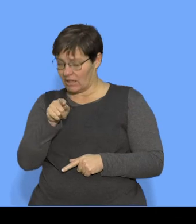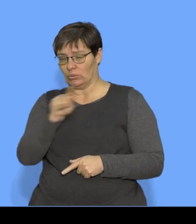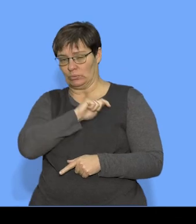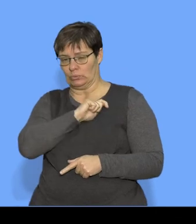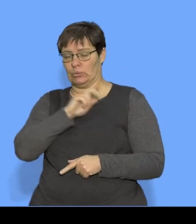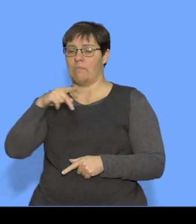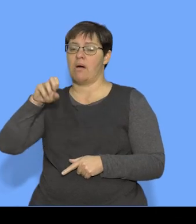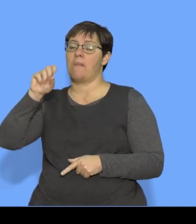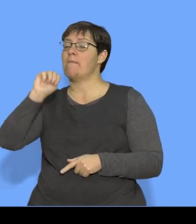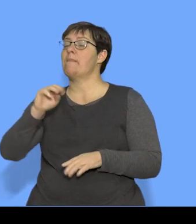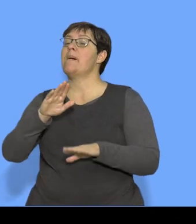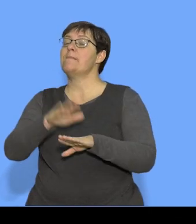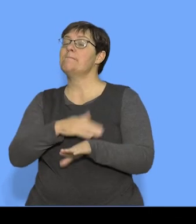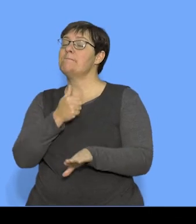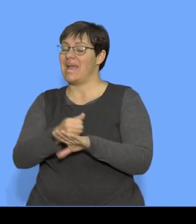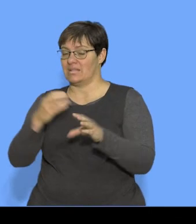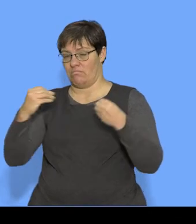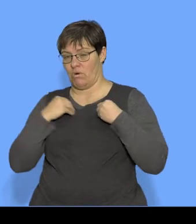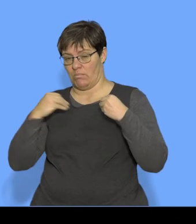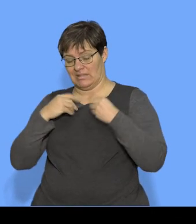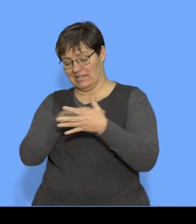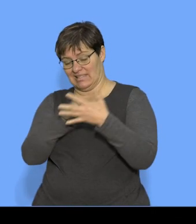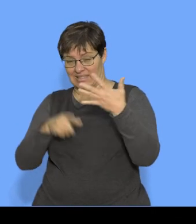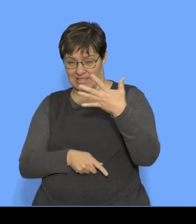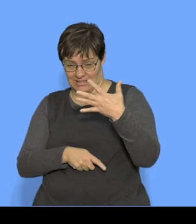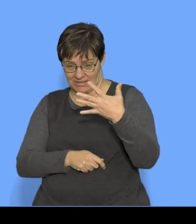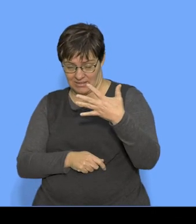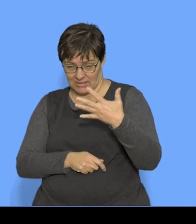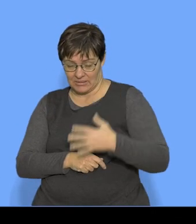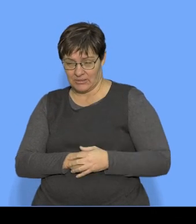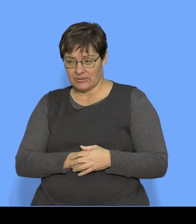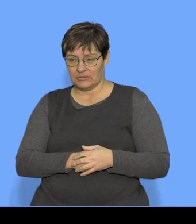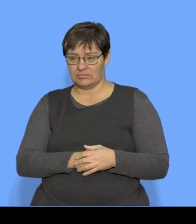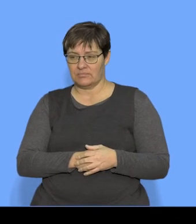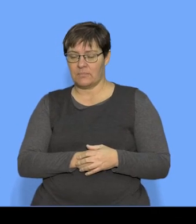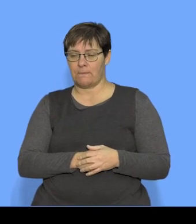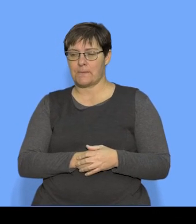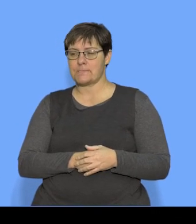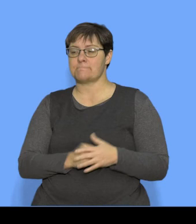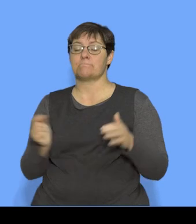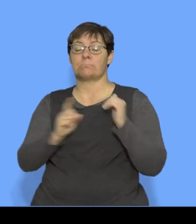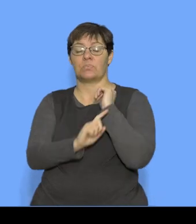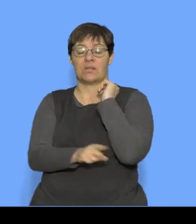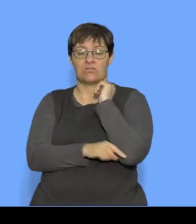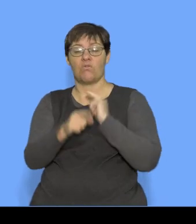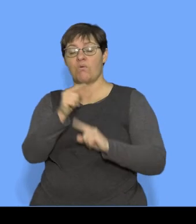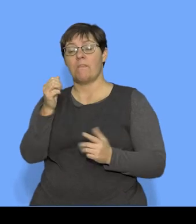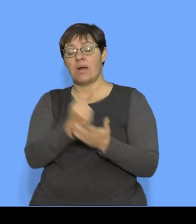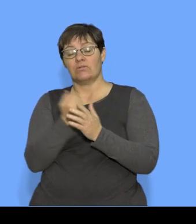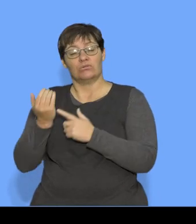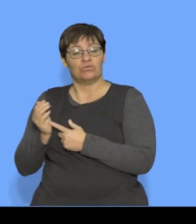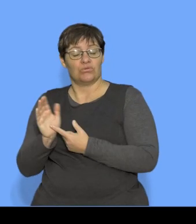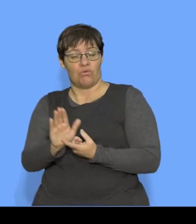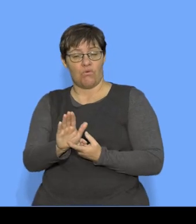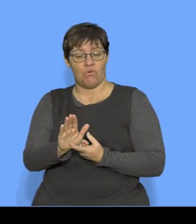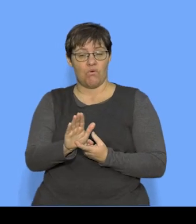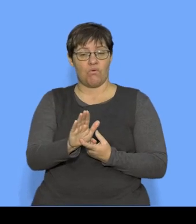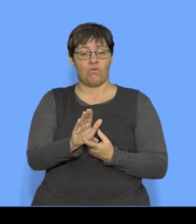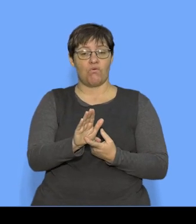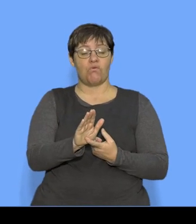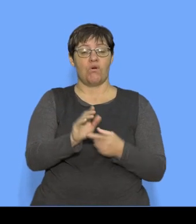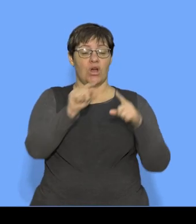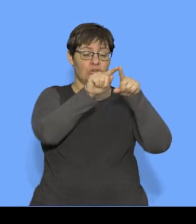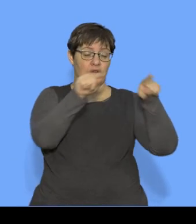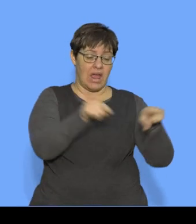be a parallelogram based on the properties of what a parallelogram is. And then lastly, you must